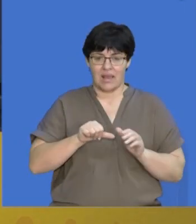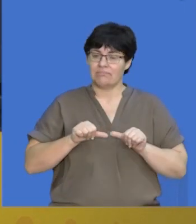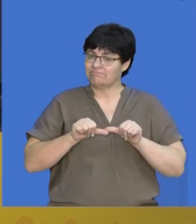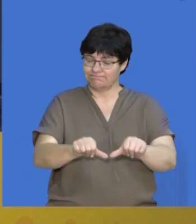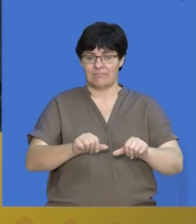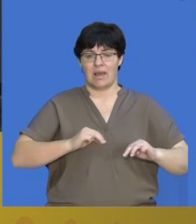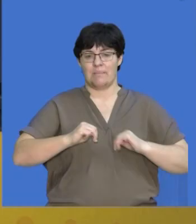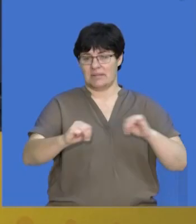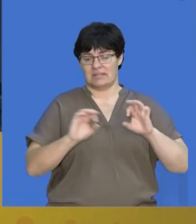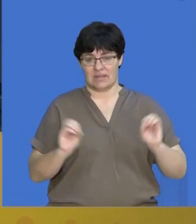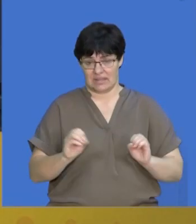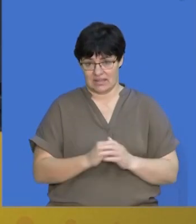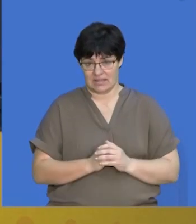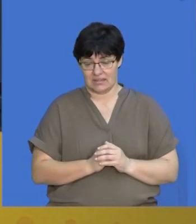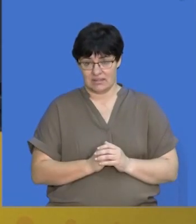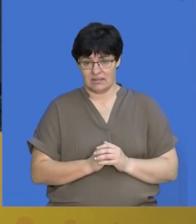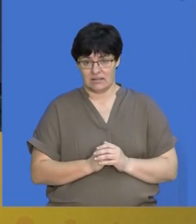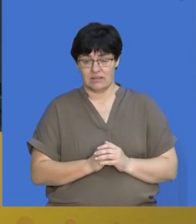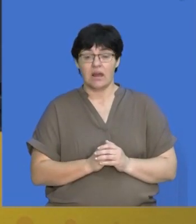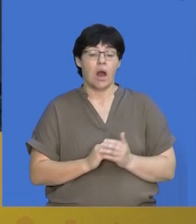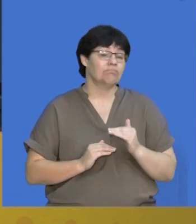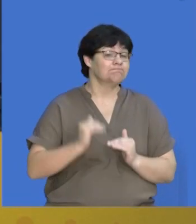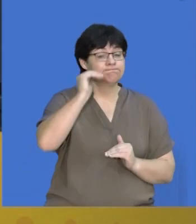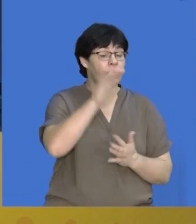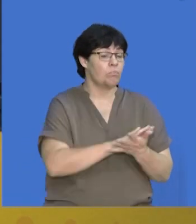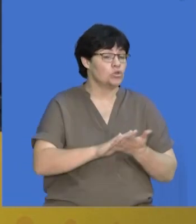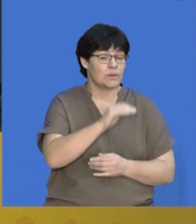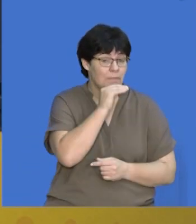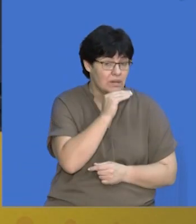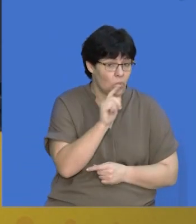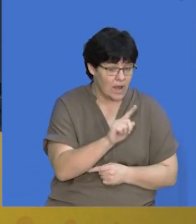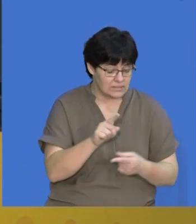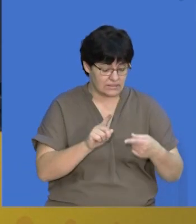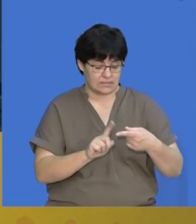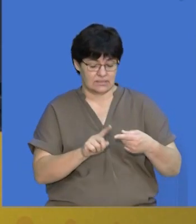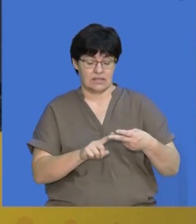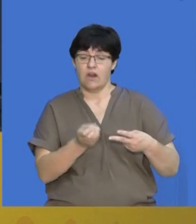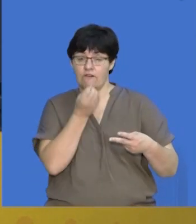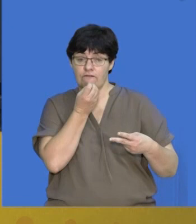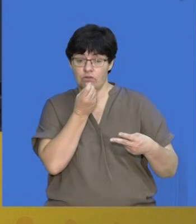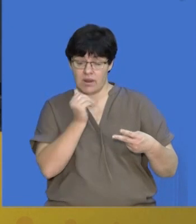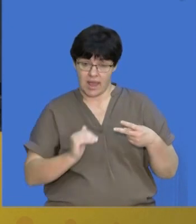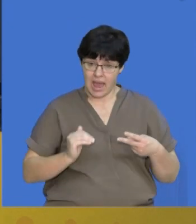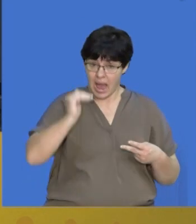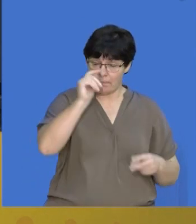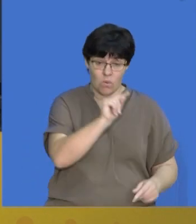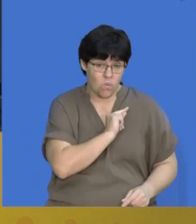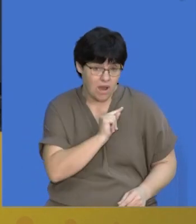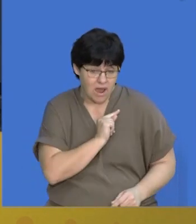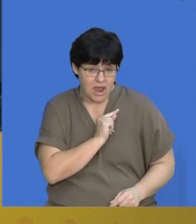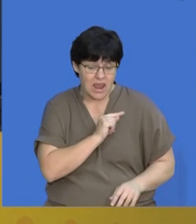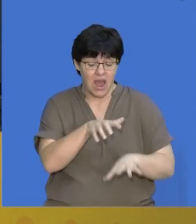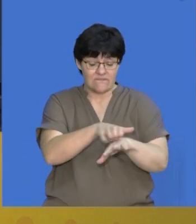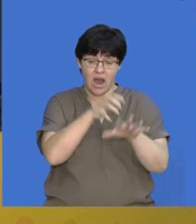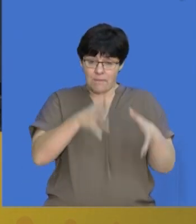is happening? Increasing pollution means increasing costs of food. Why? Many farmers